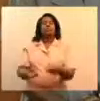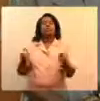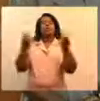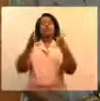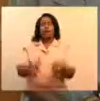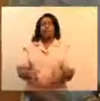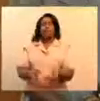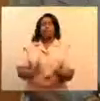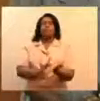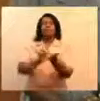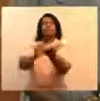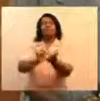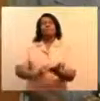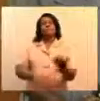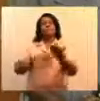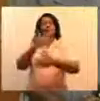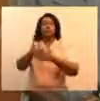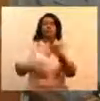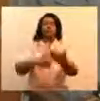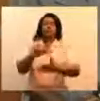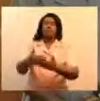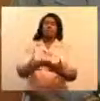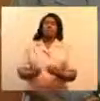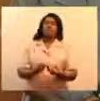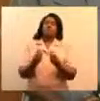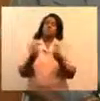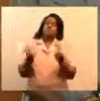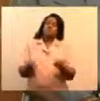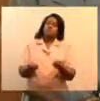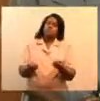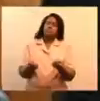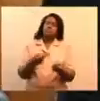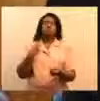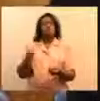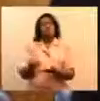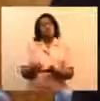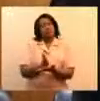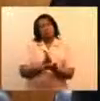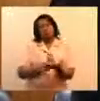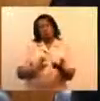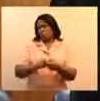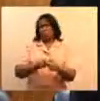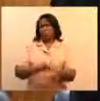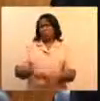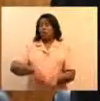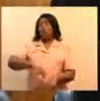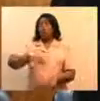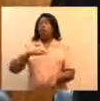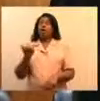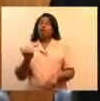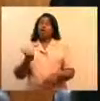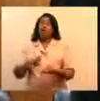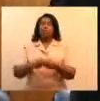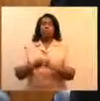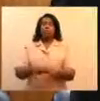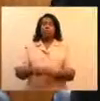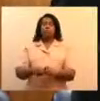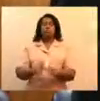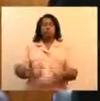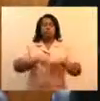substantive issues of the matter has been reached, then the court will proceed with the hearing of the remaining